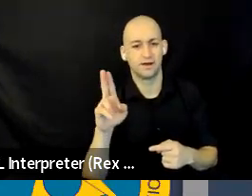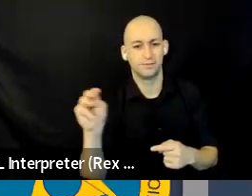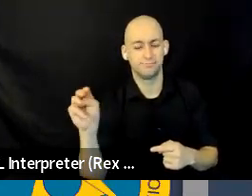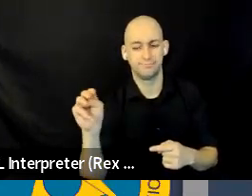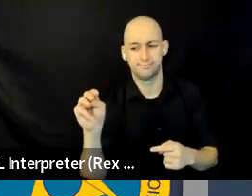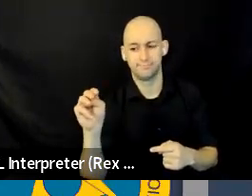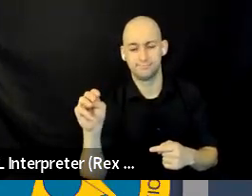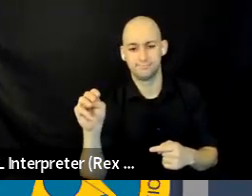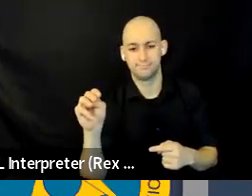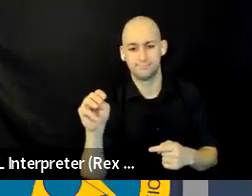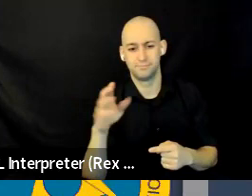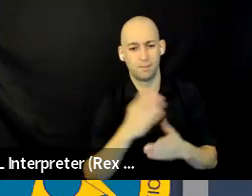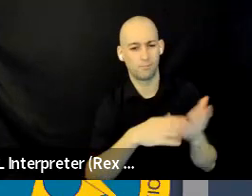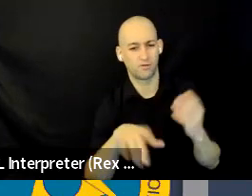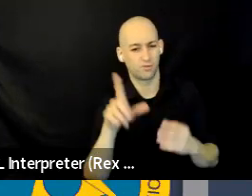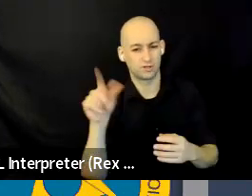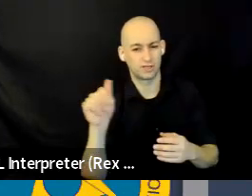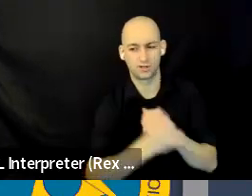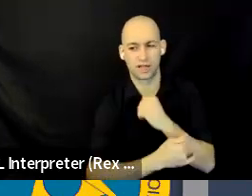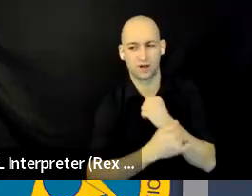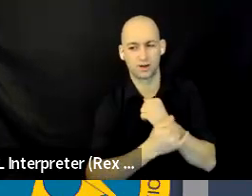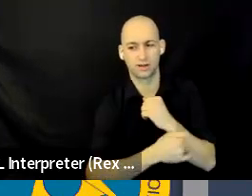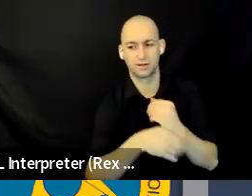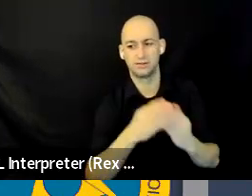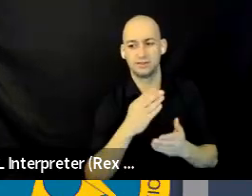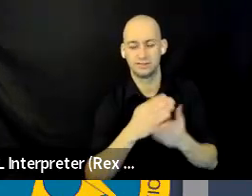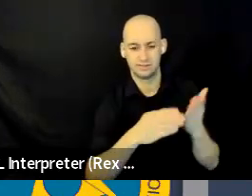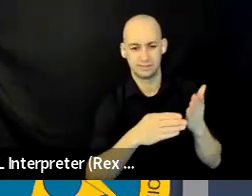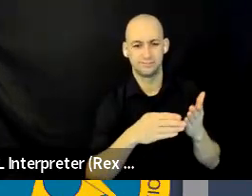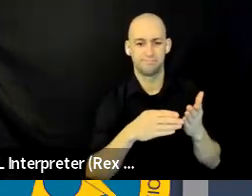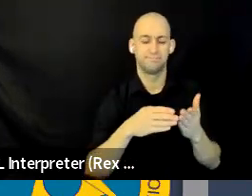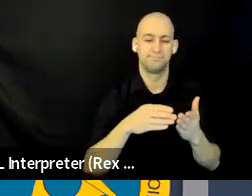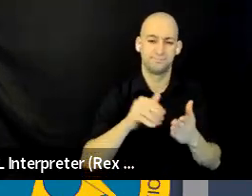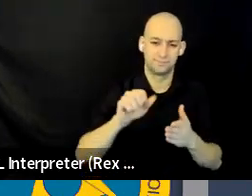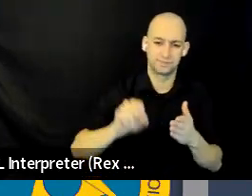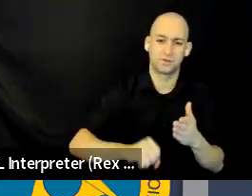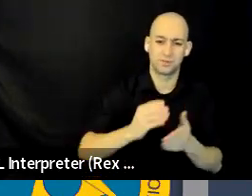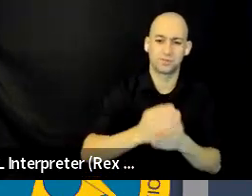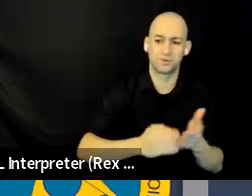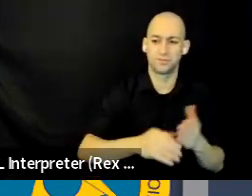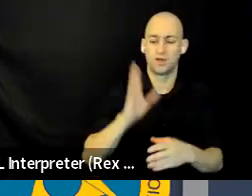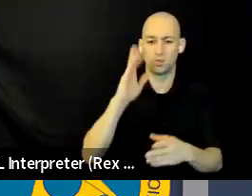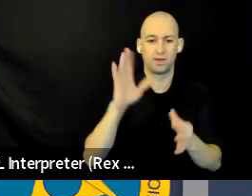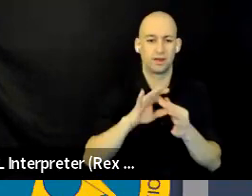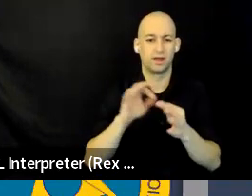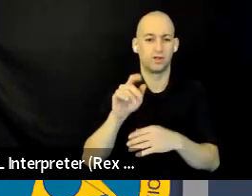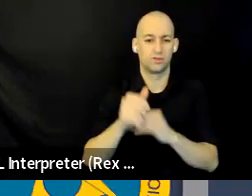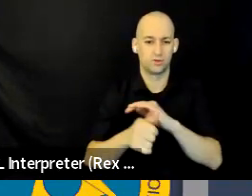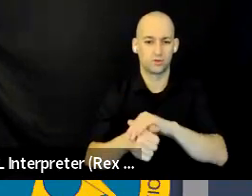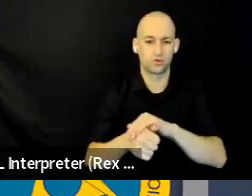part of LA County, in the south part of LA County, that they're going to connect up, their turtle network. It's very